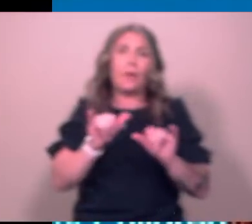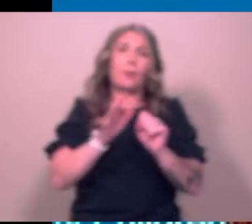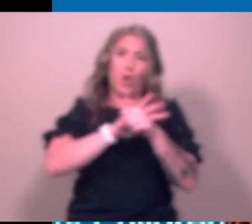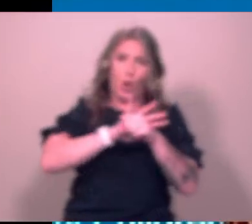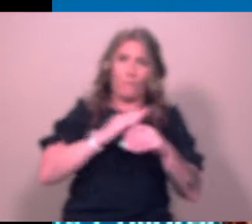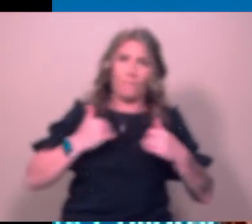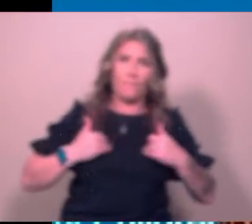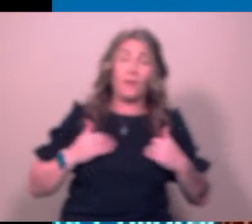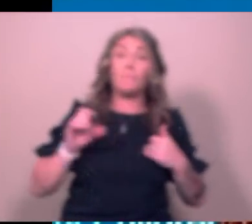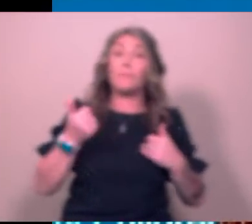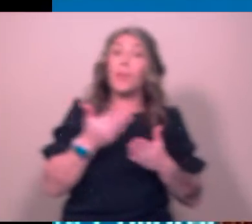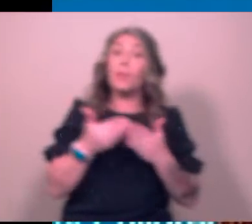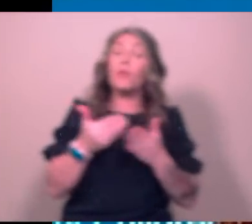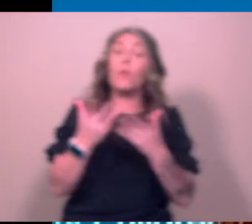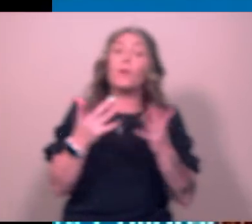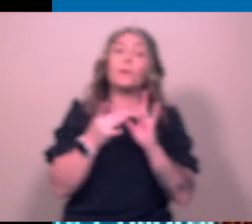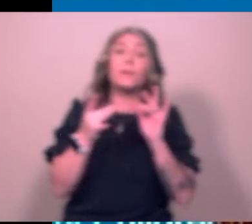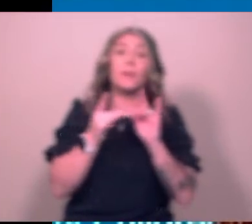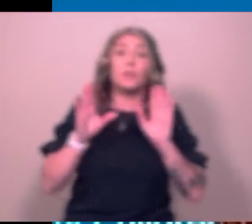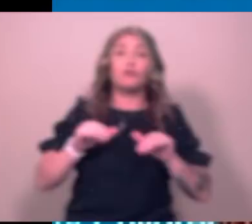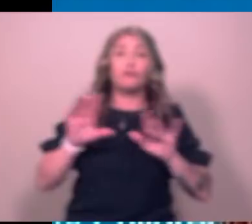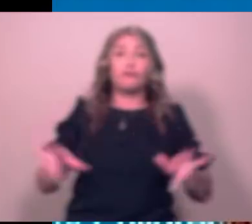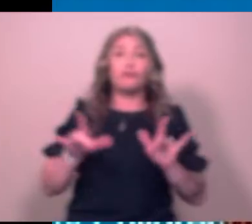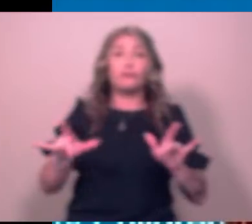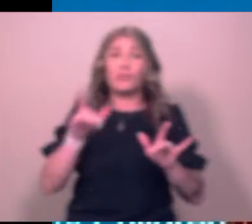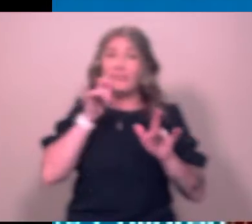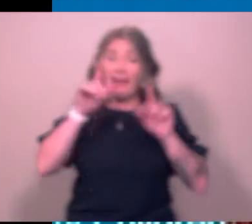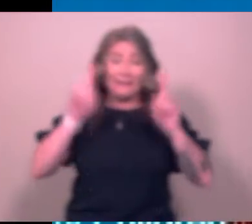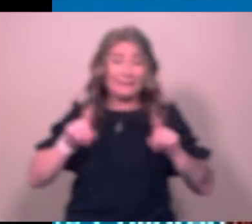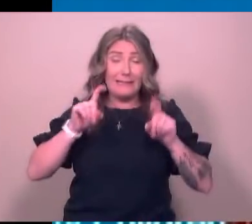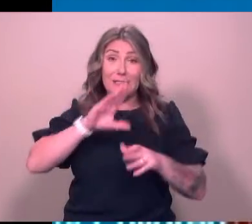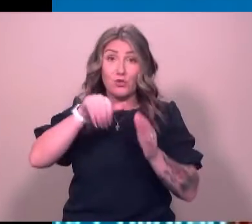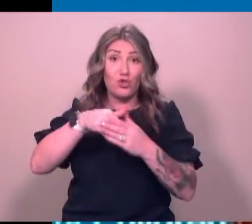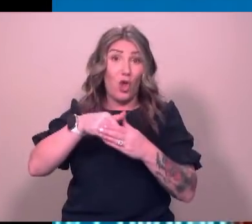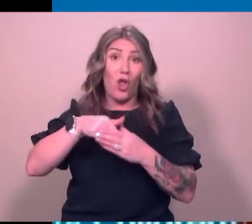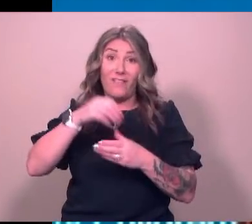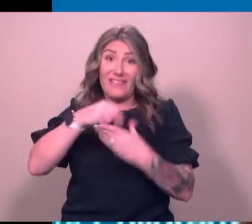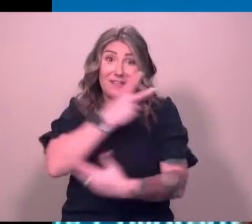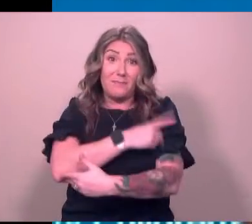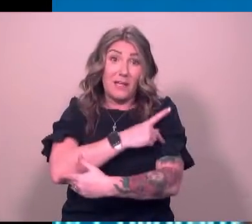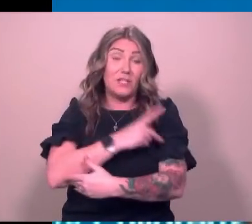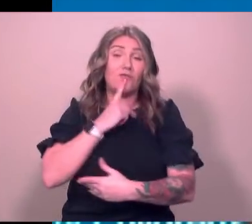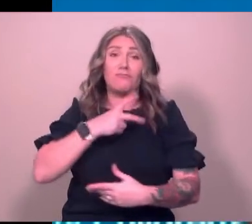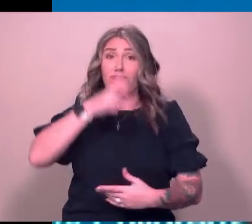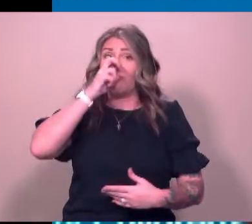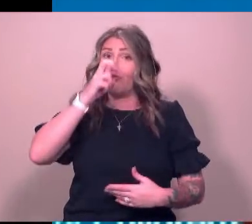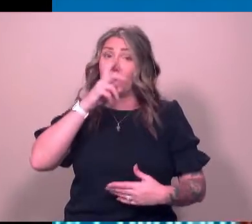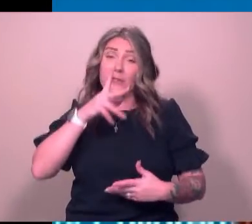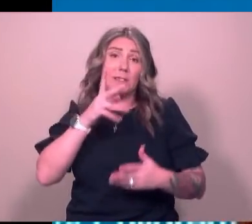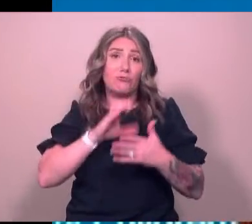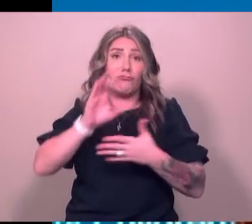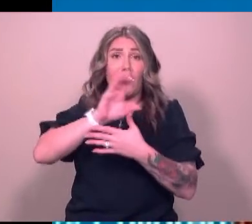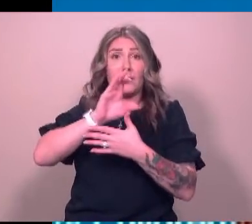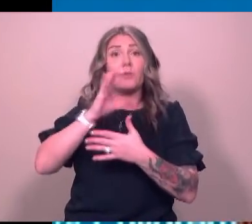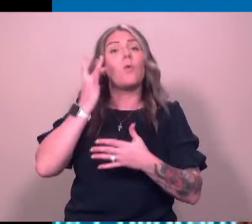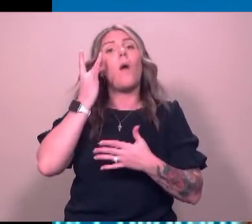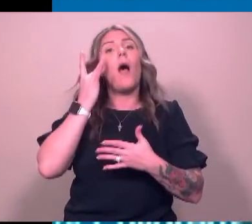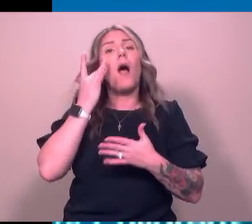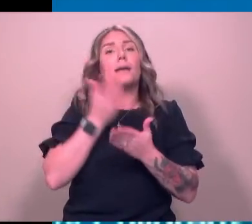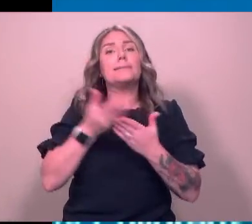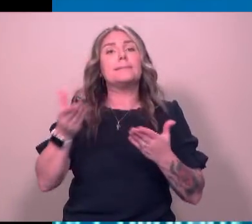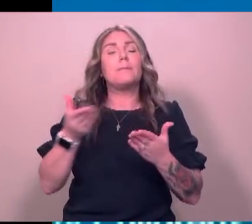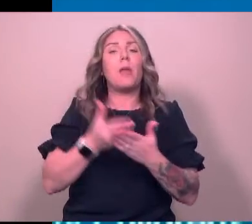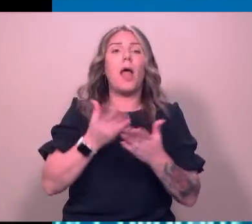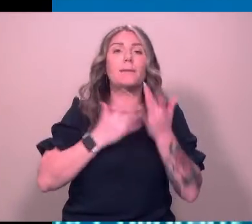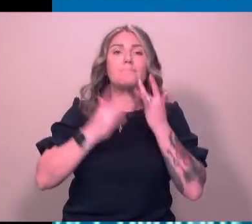other thing I will tell you is at Children's Mercy, we do not test all of our inpatients. We have very strict testing criteria because our supplies have not